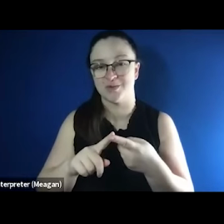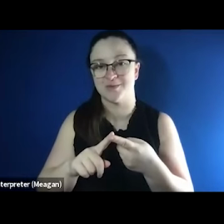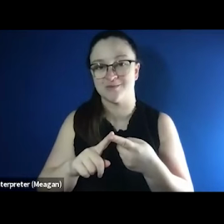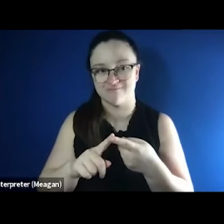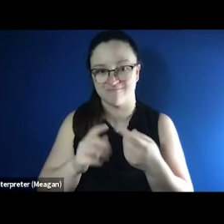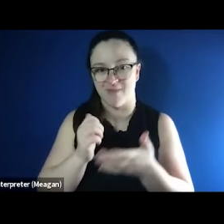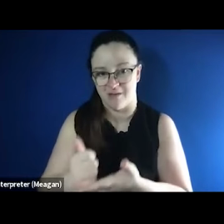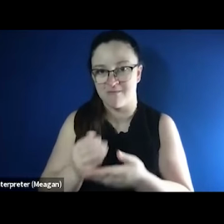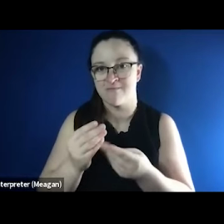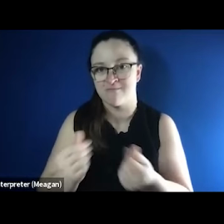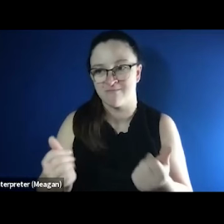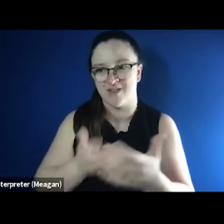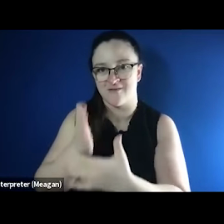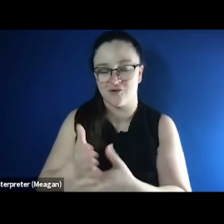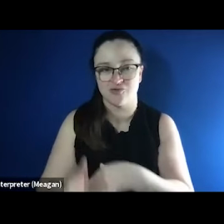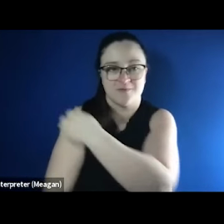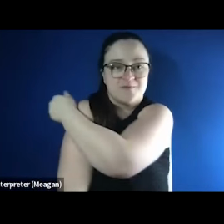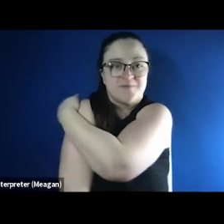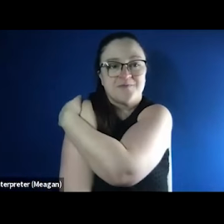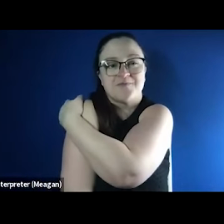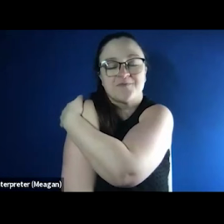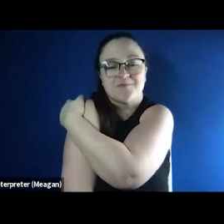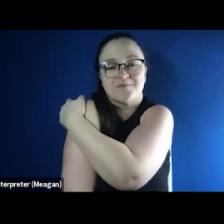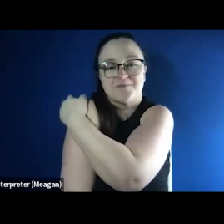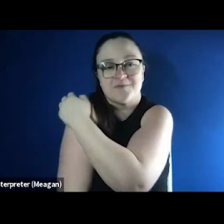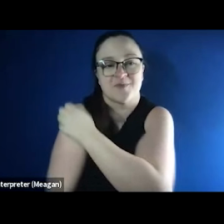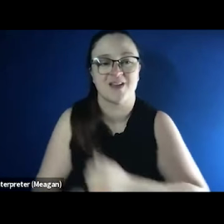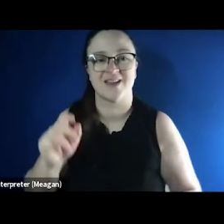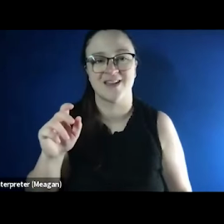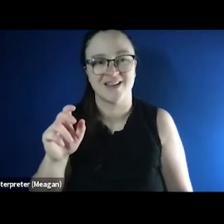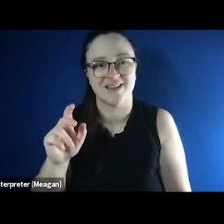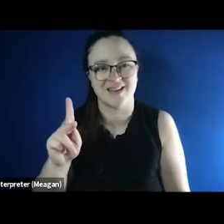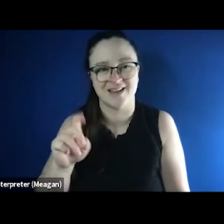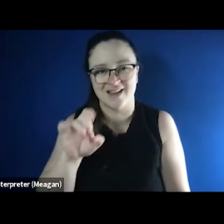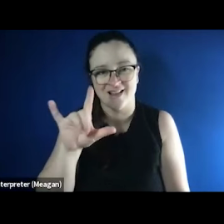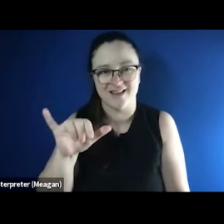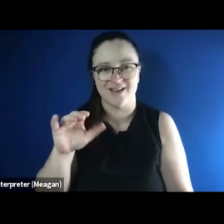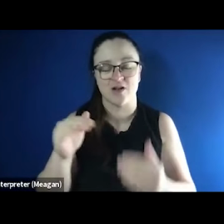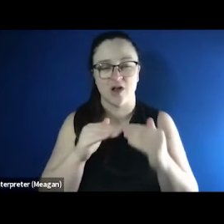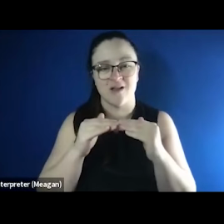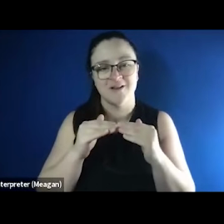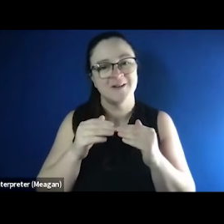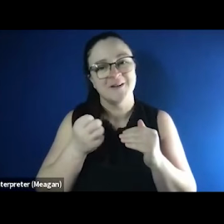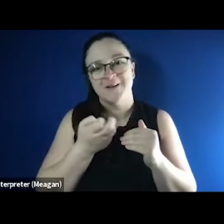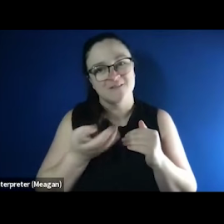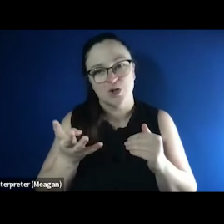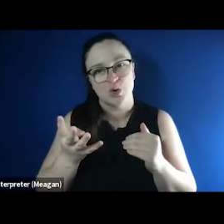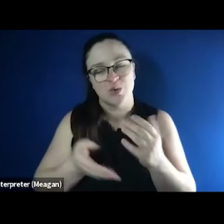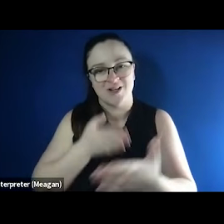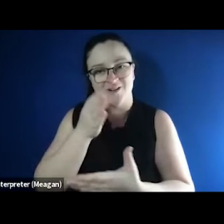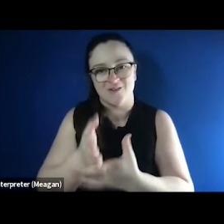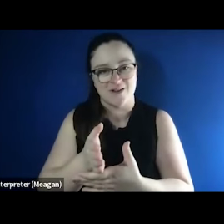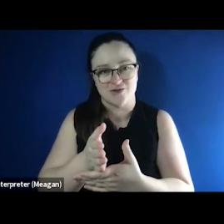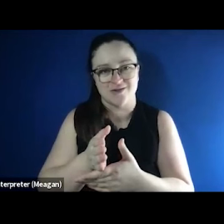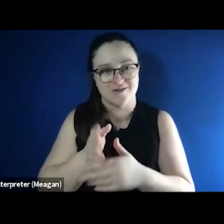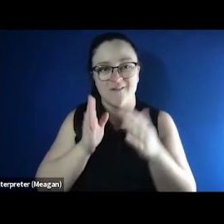A recent systematic review by Kelly Canada and colleagues reveals very few interventions are tailored for older adults within correctional